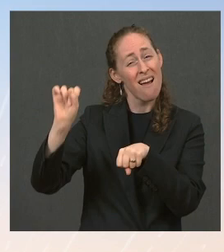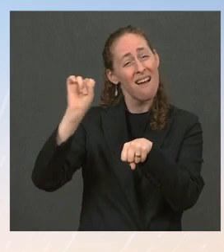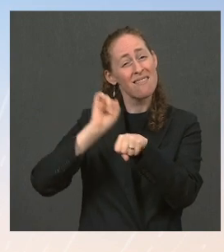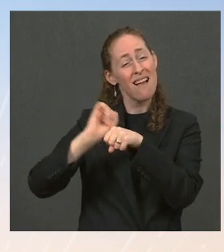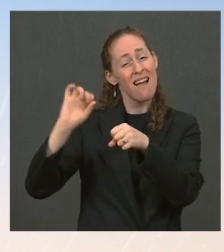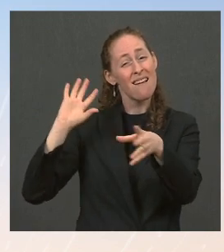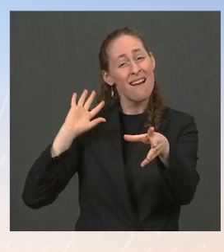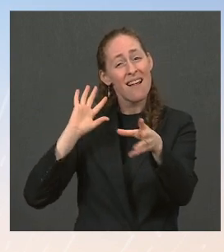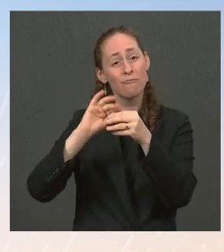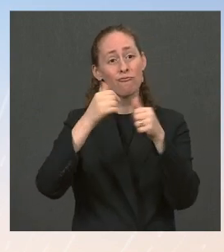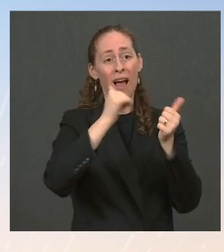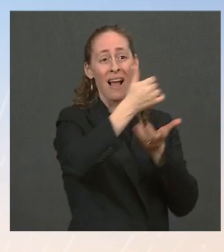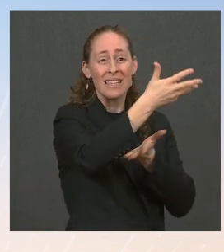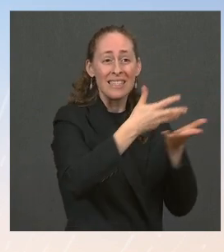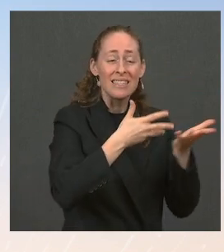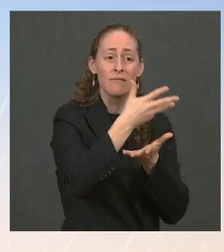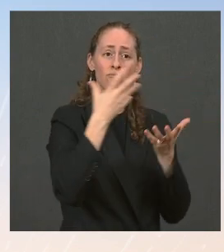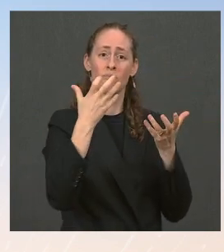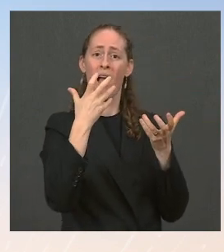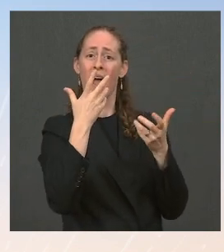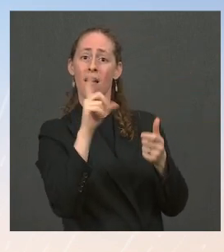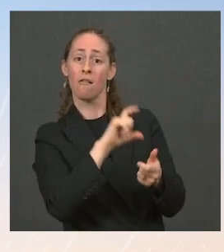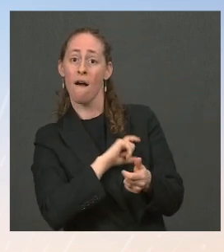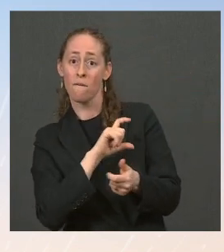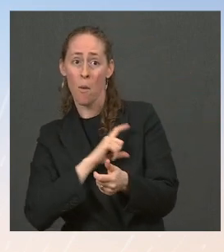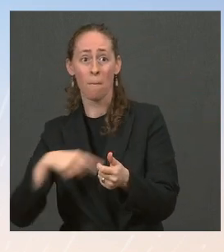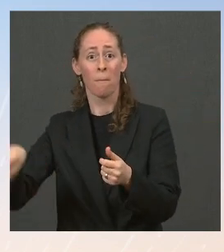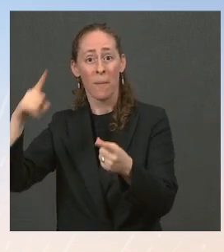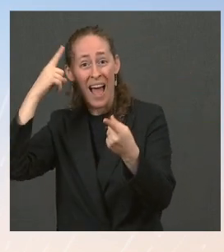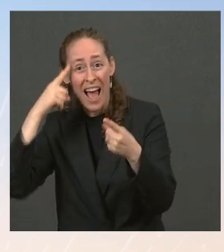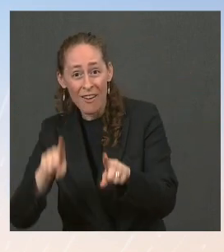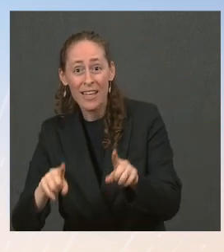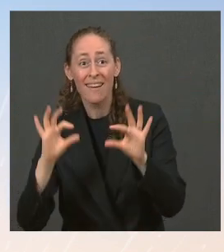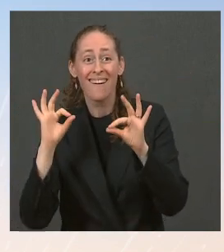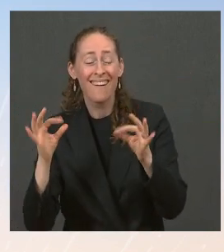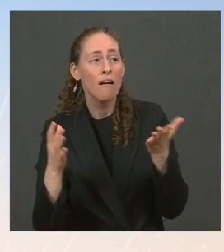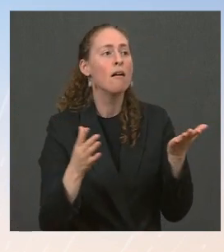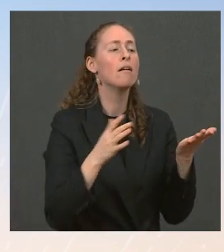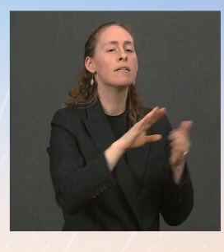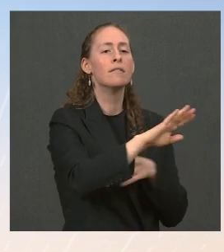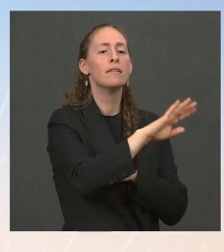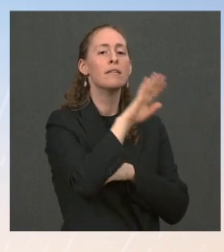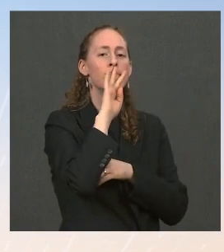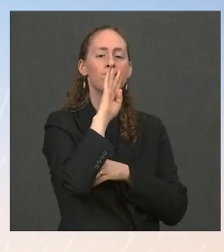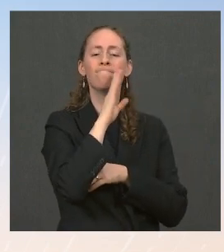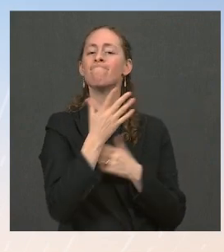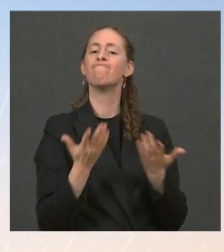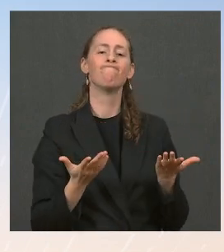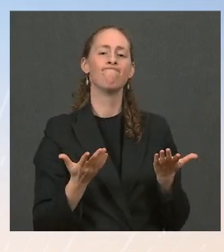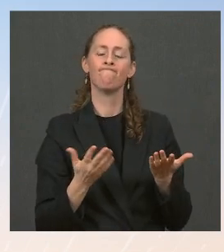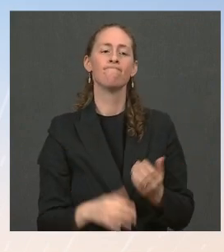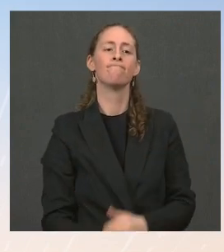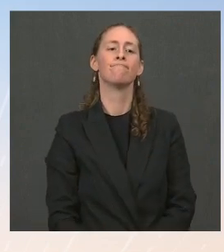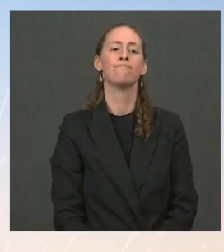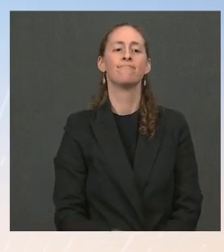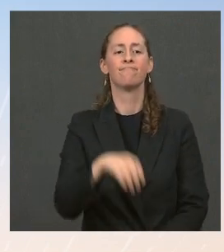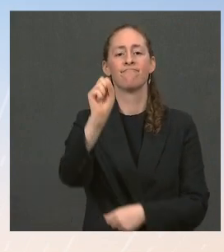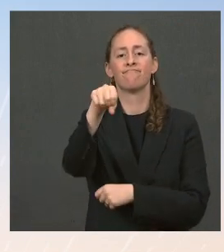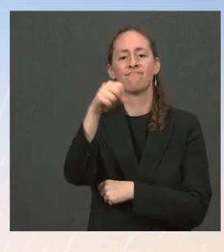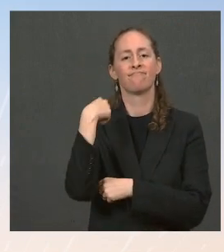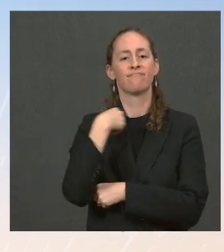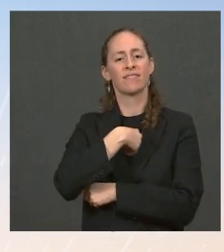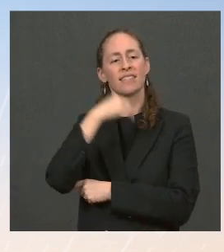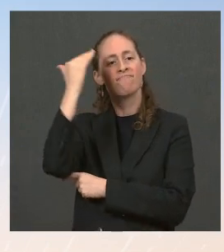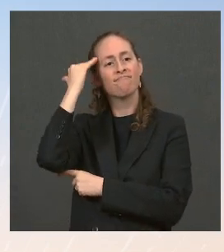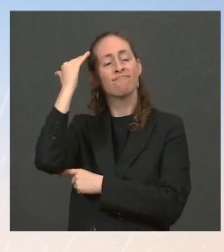law enforcement support and showed they were willing to find consensus. So yes, we acknowledge, of course, what the